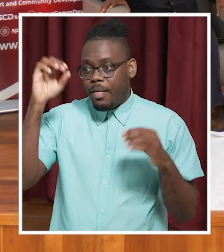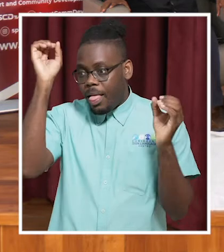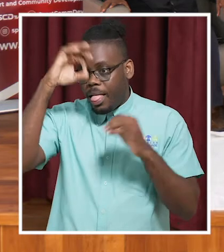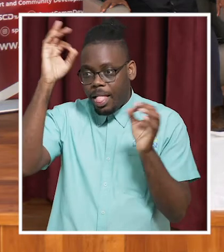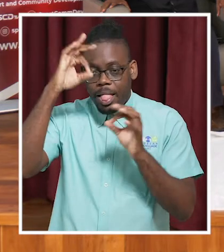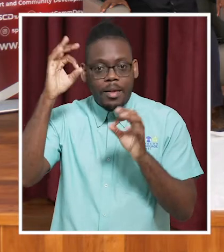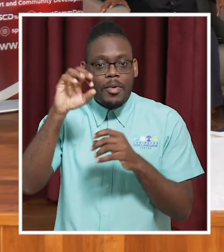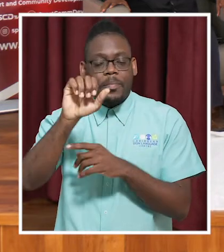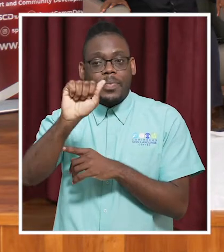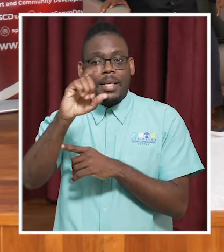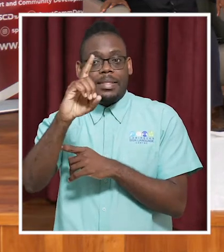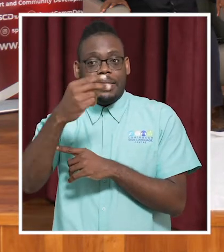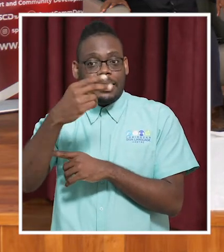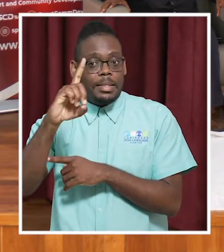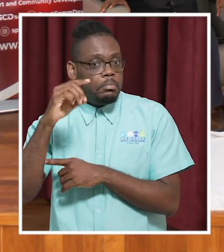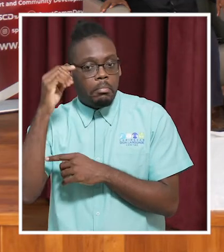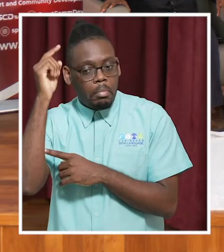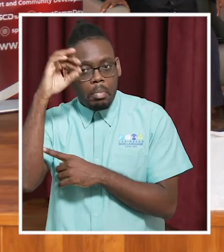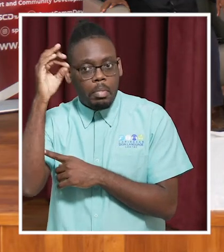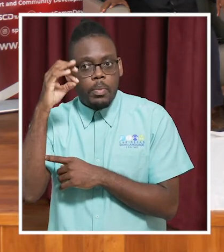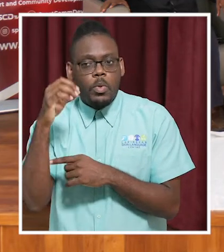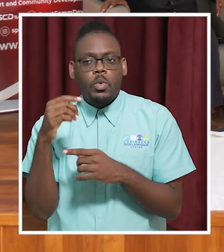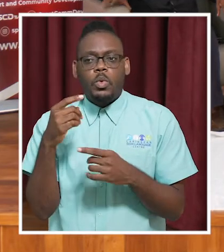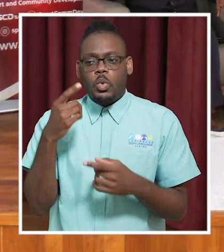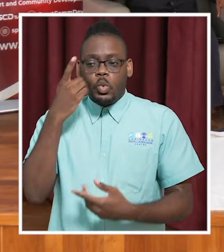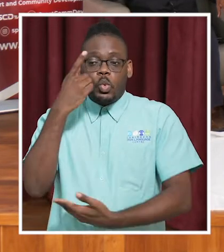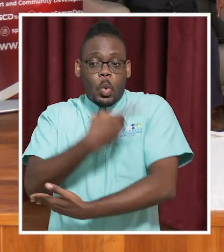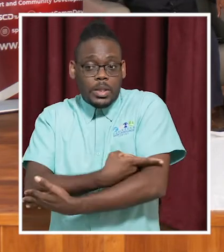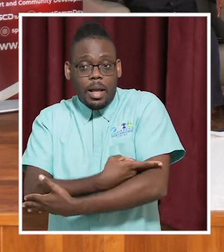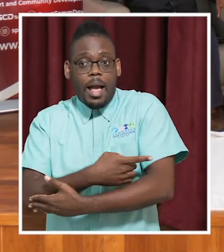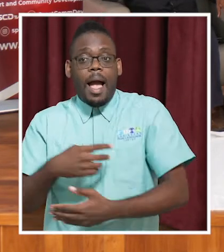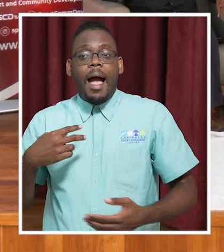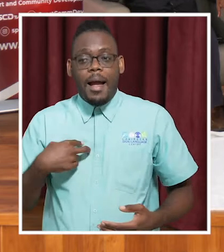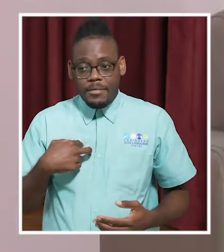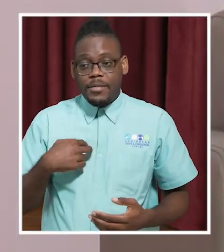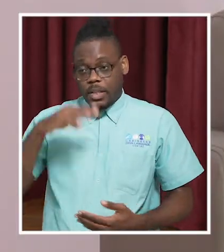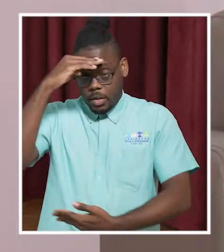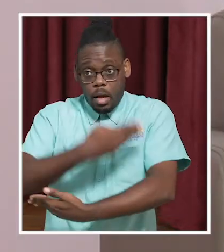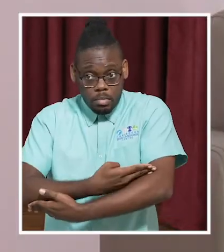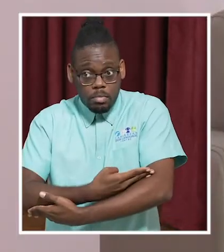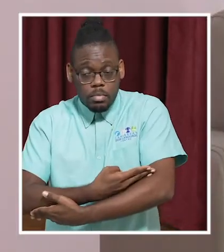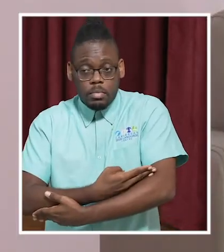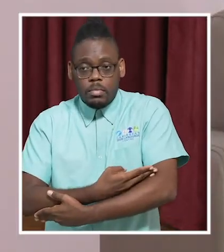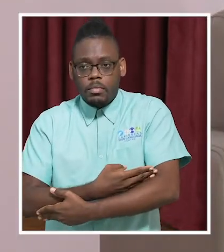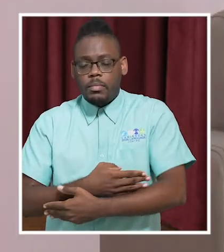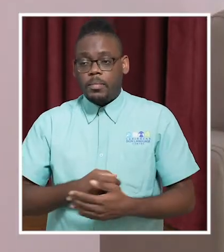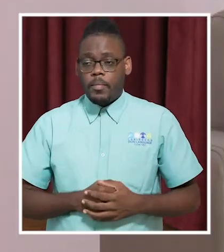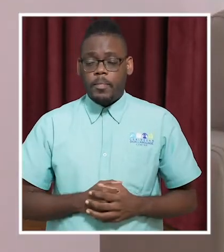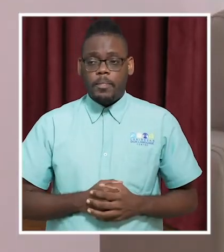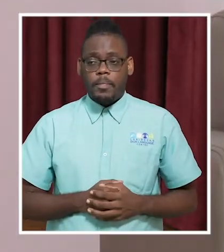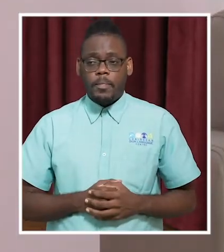son, and there was a lot of, let us say, upheaval in family life